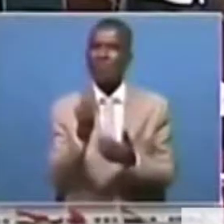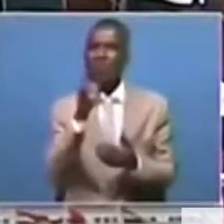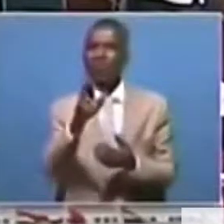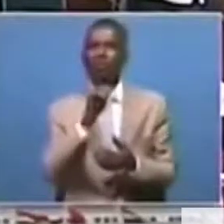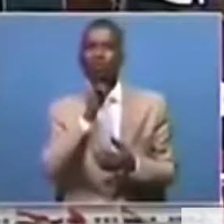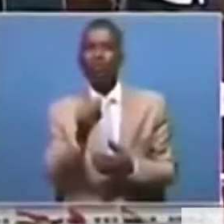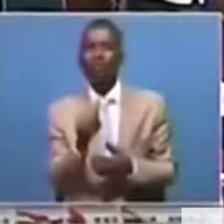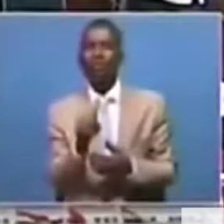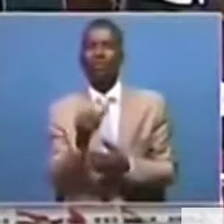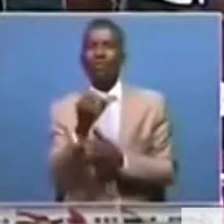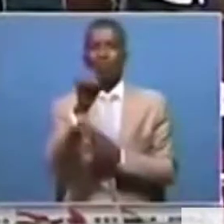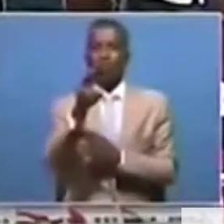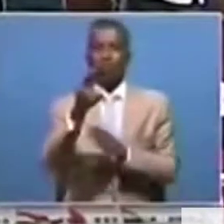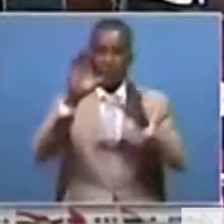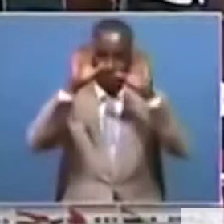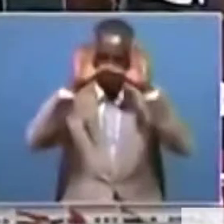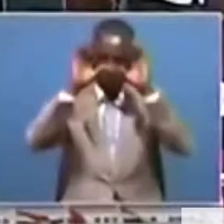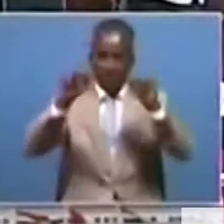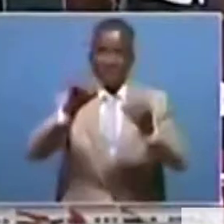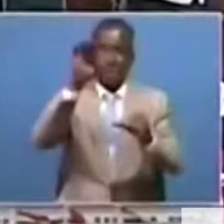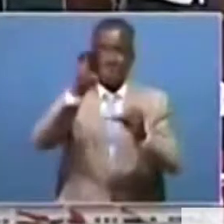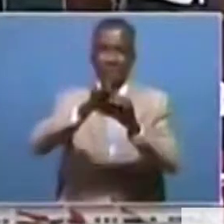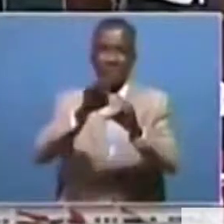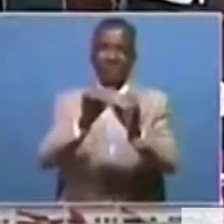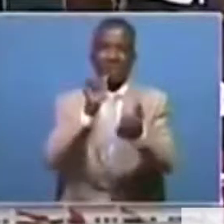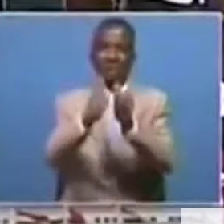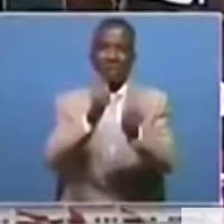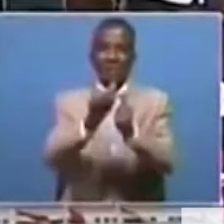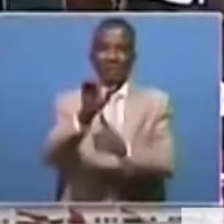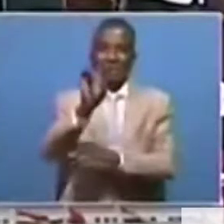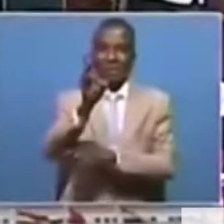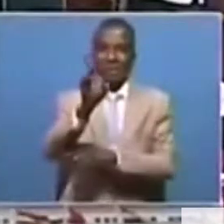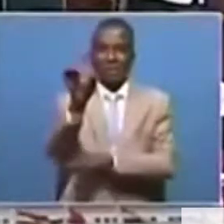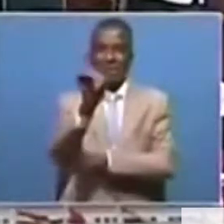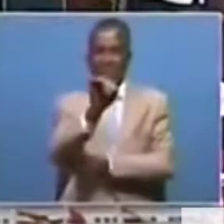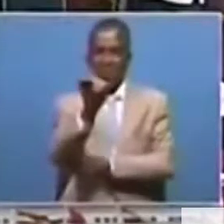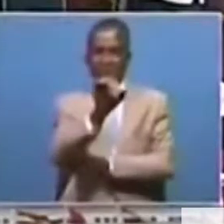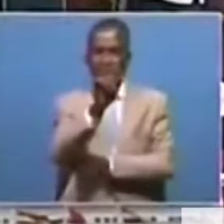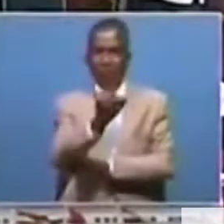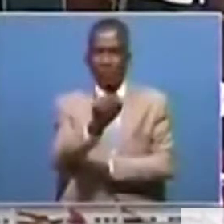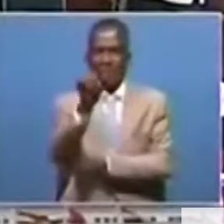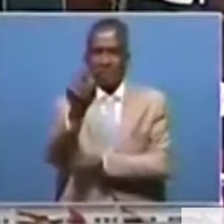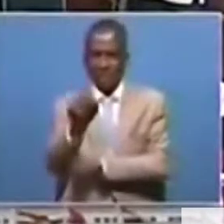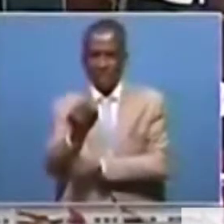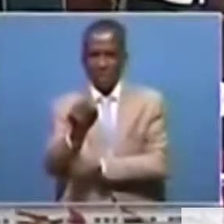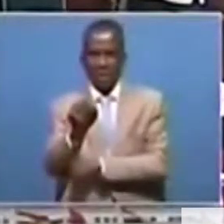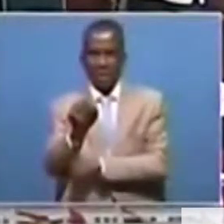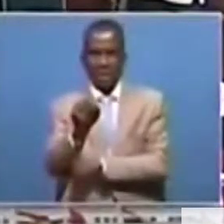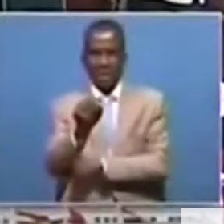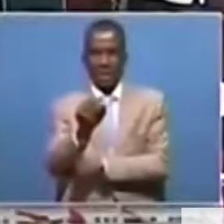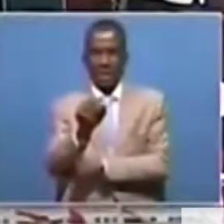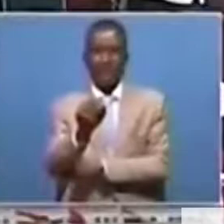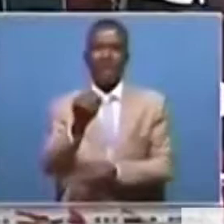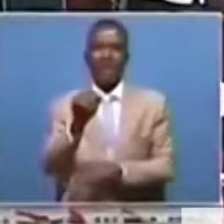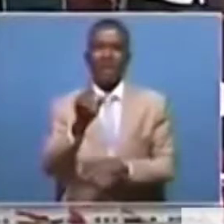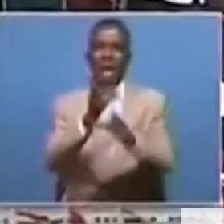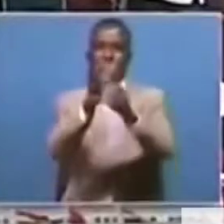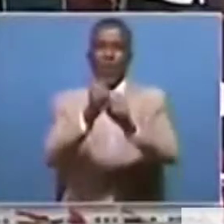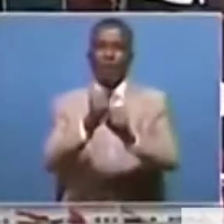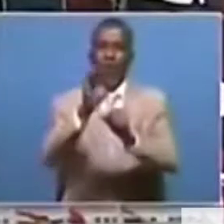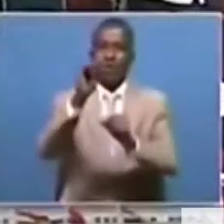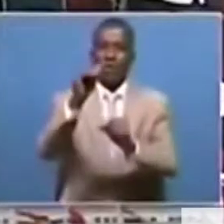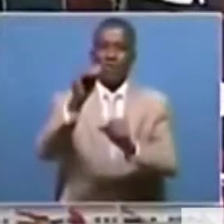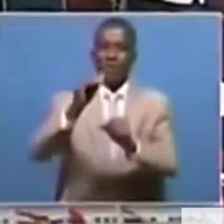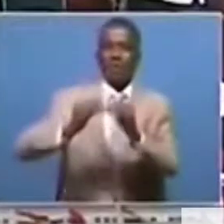none of the 12 presidential candidates who contested the 7th December 2020 presidential elections did obtain more